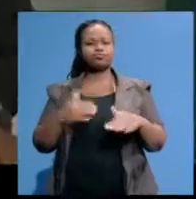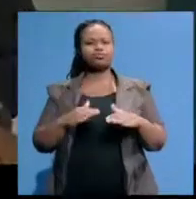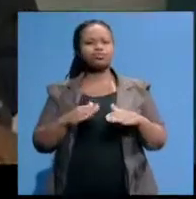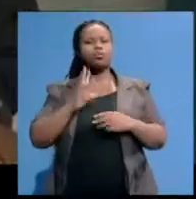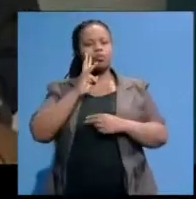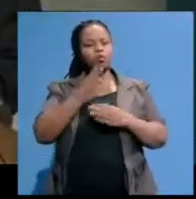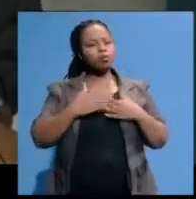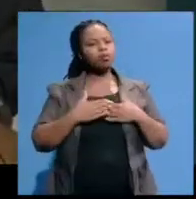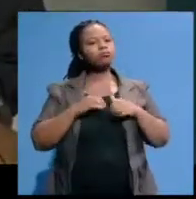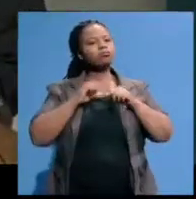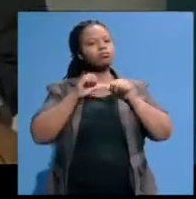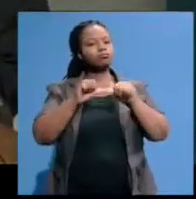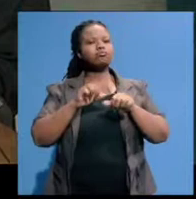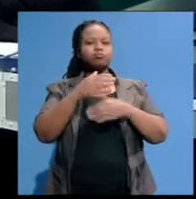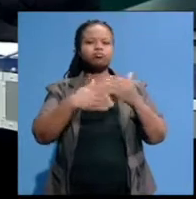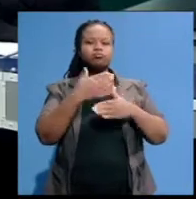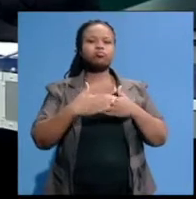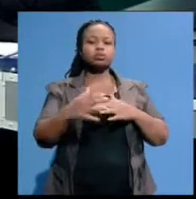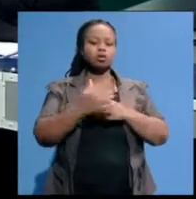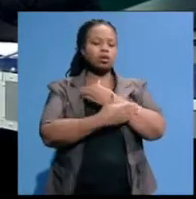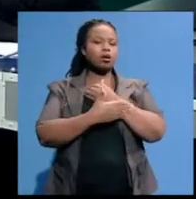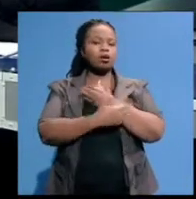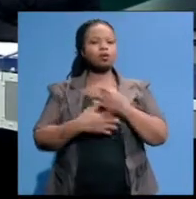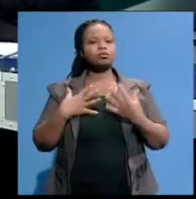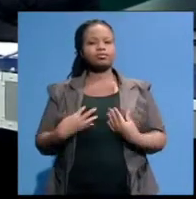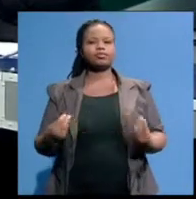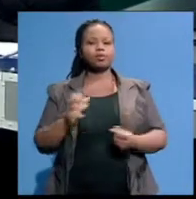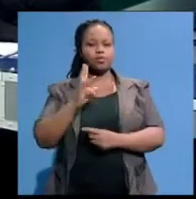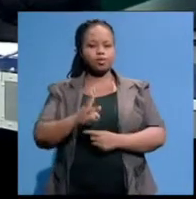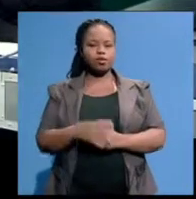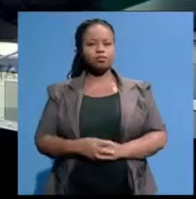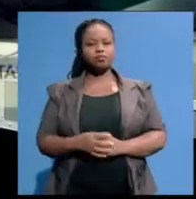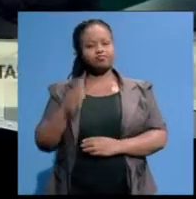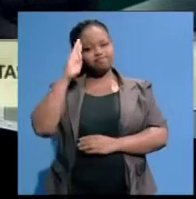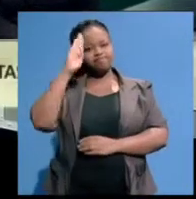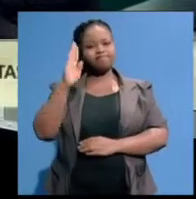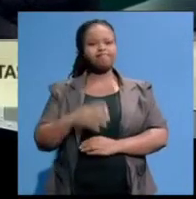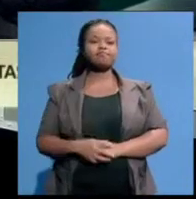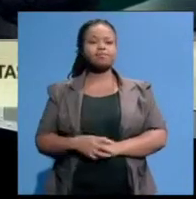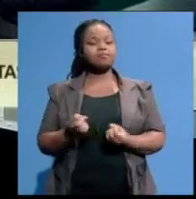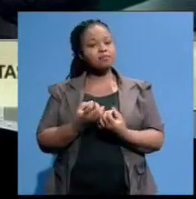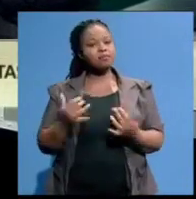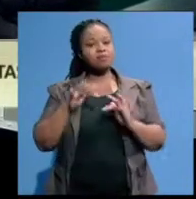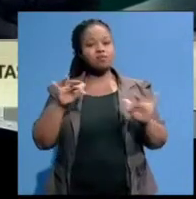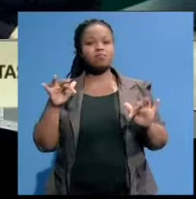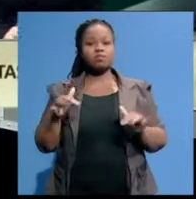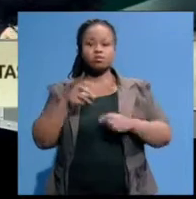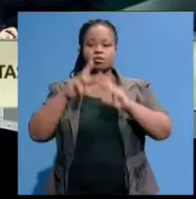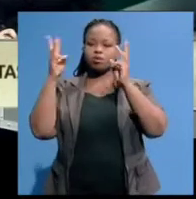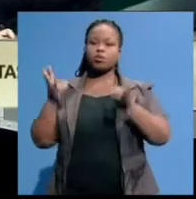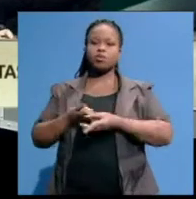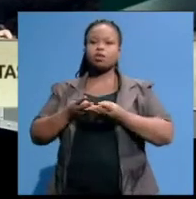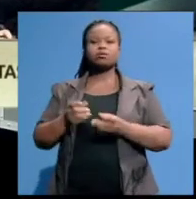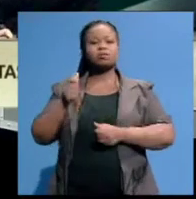heal our country. Well, good afternoon. On the day, hundreds of dignitaries, celebrities and world leaders joined